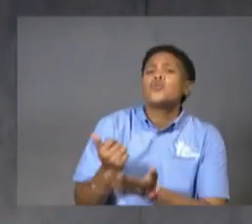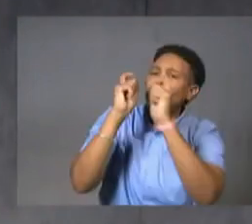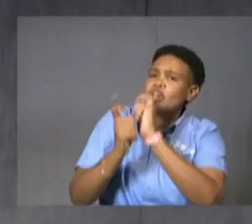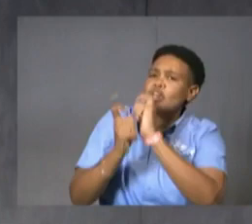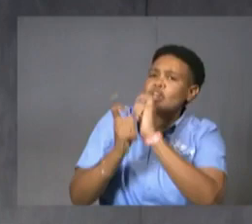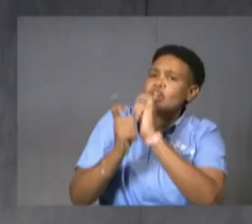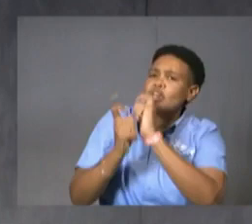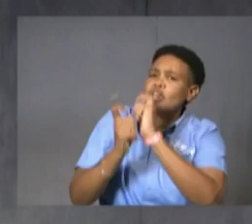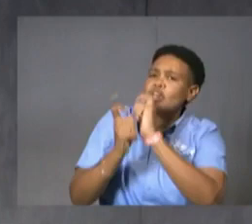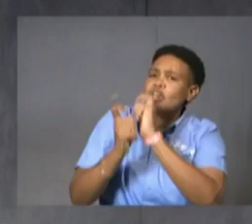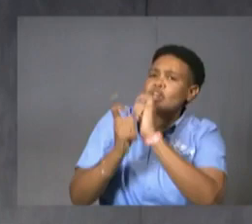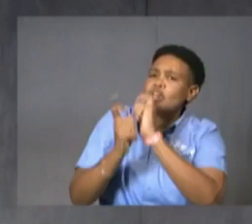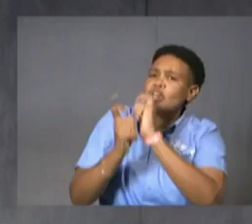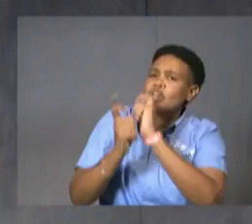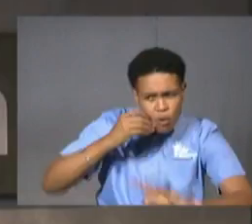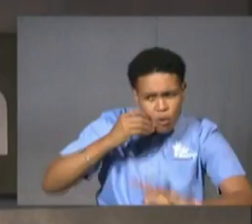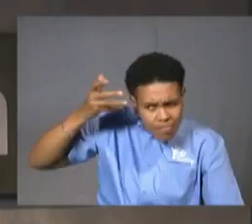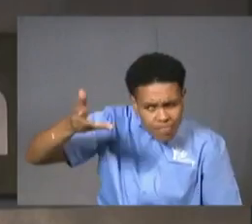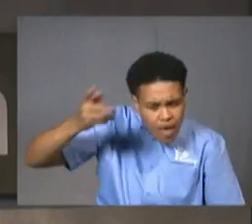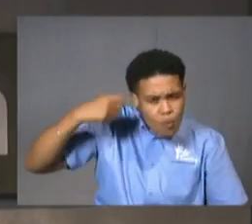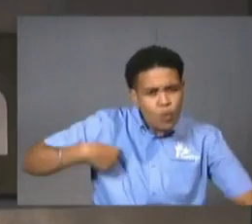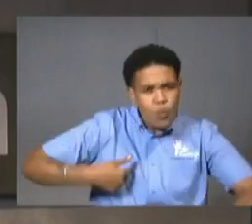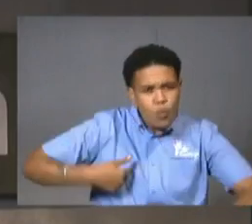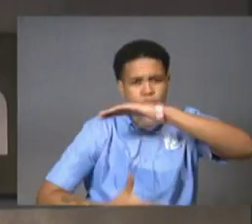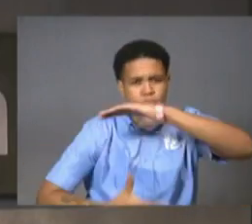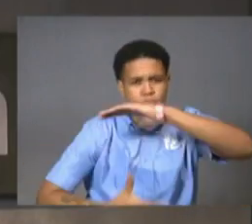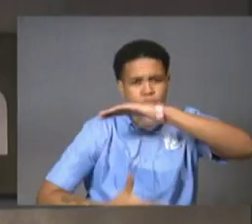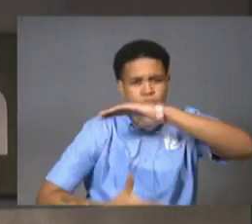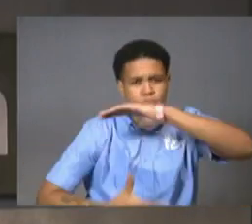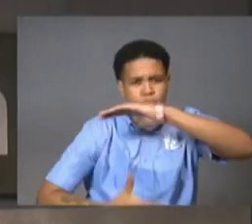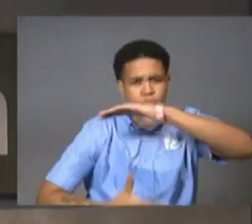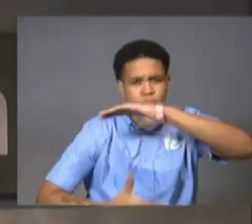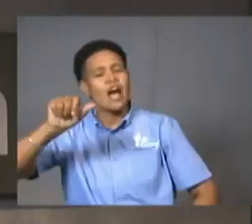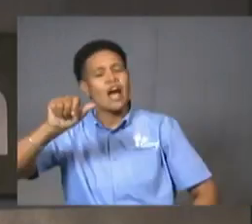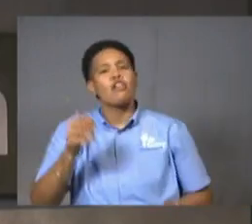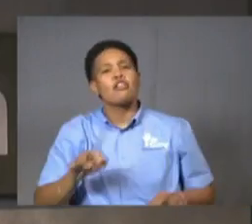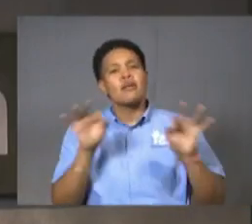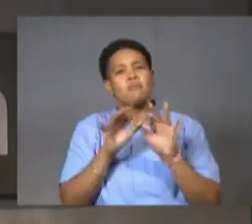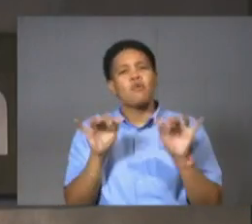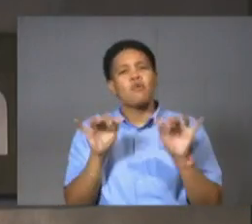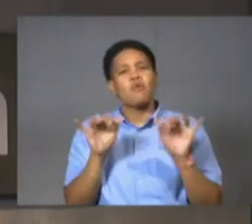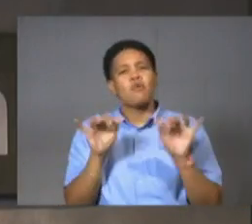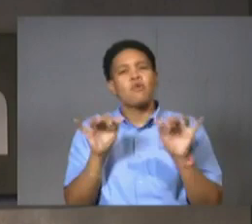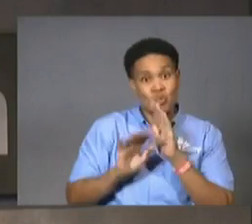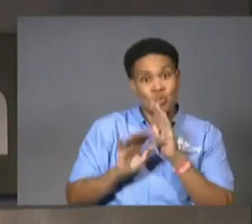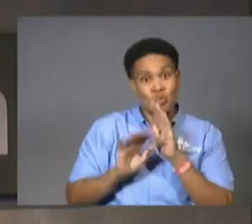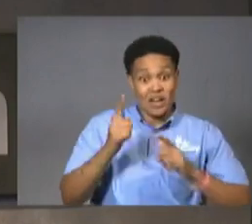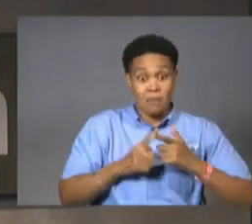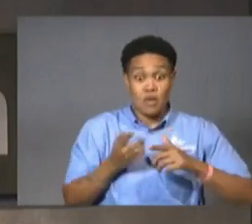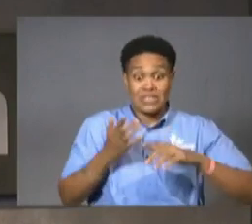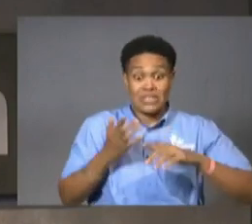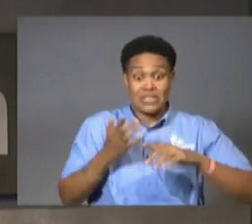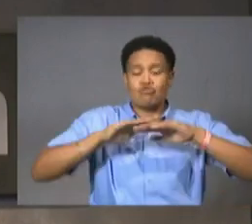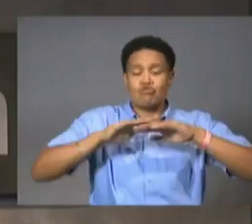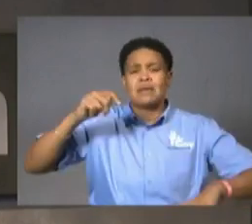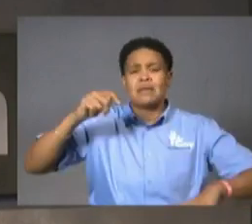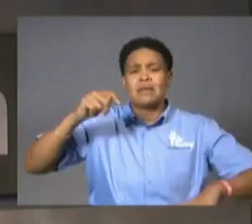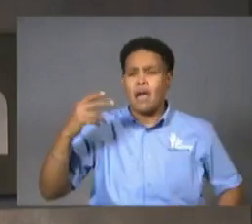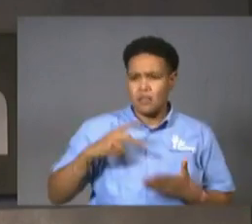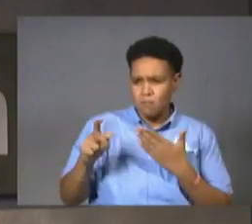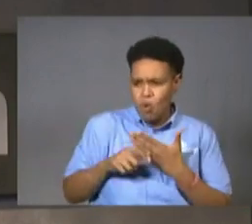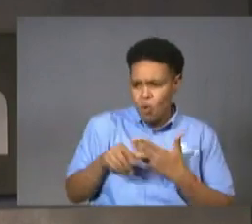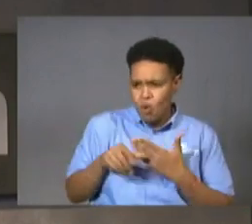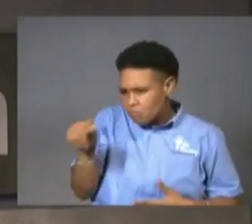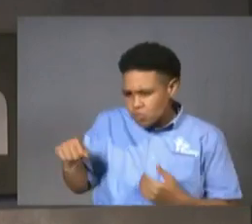from home, we will prioritize that. That's another important measure. And the increasing of the PATH program, the benefits on